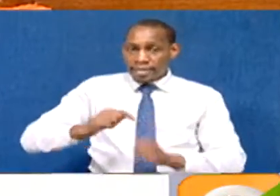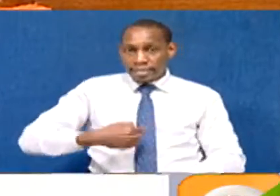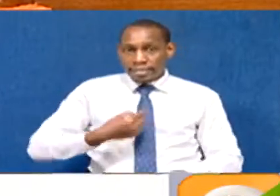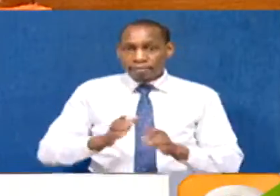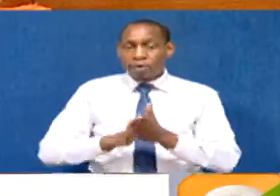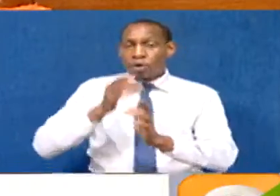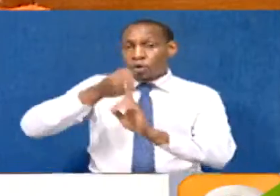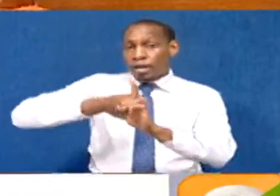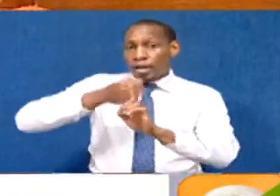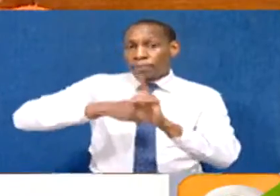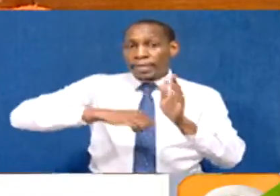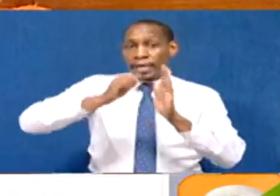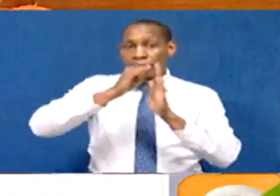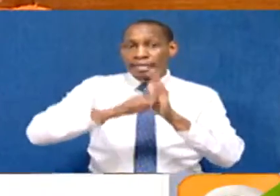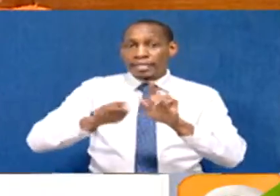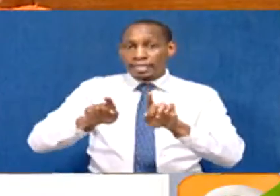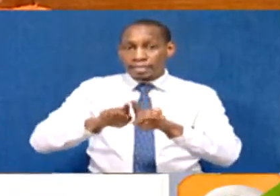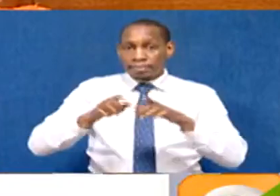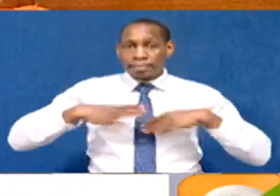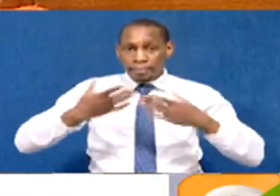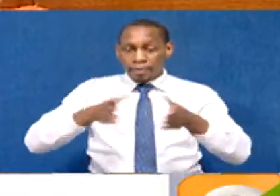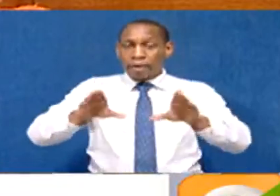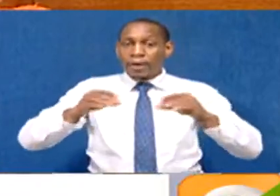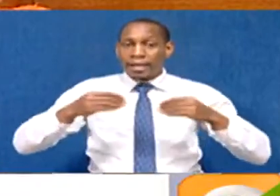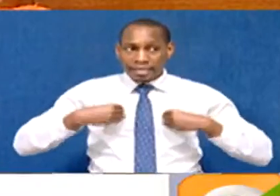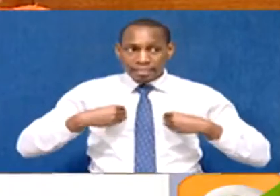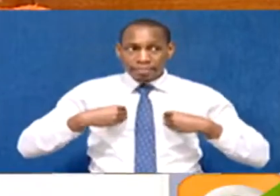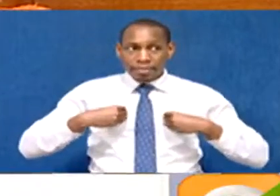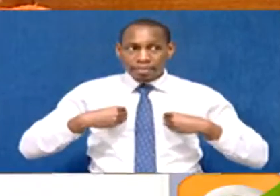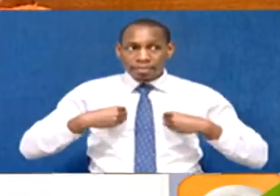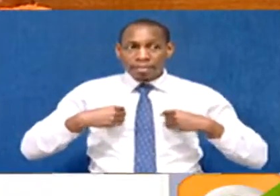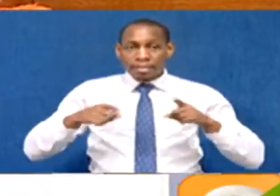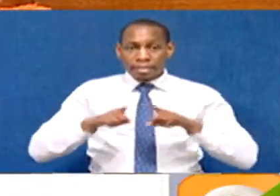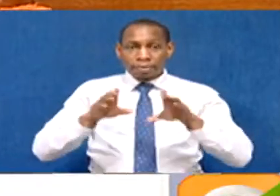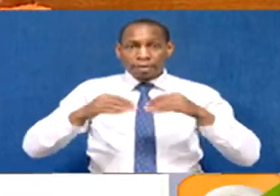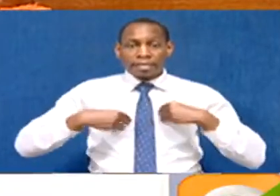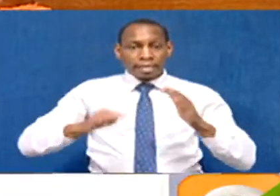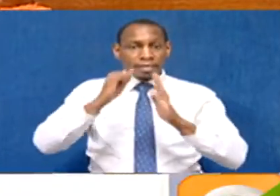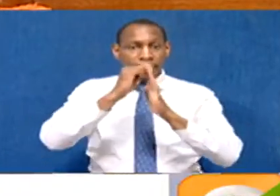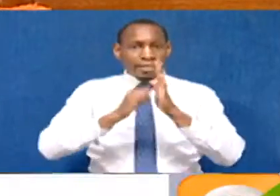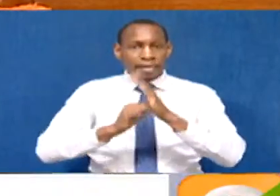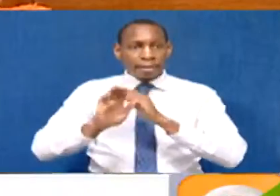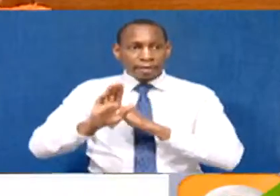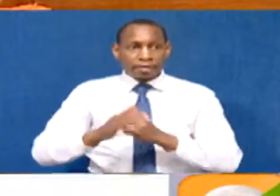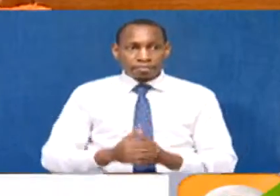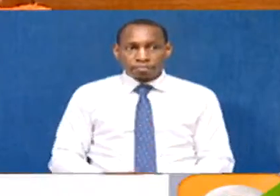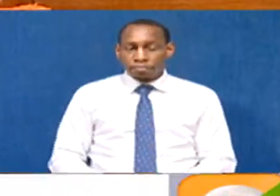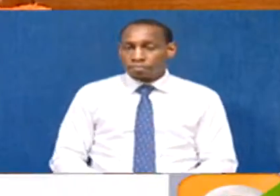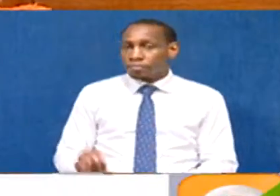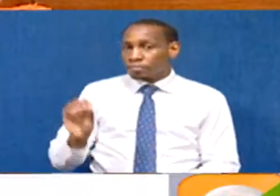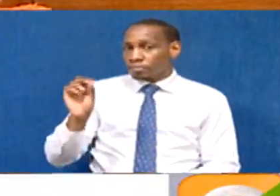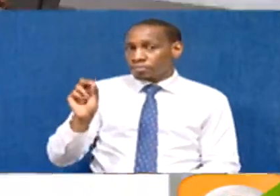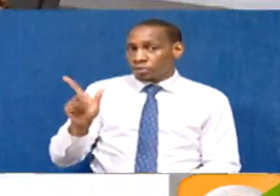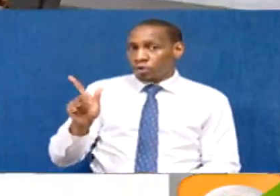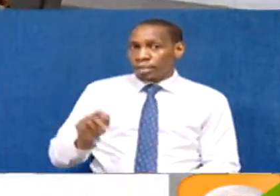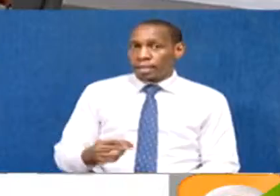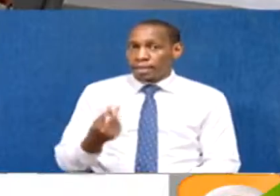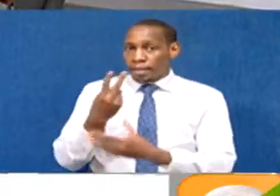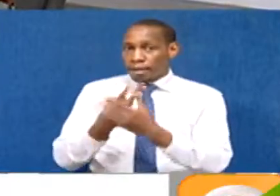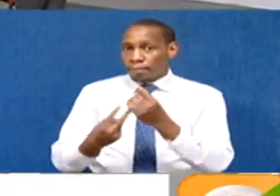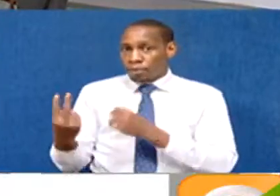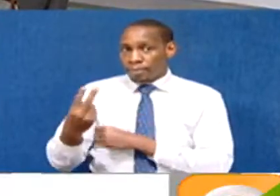your agenda, and people accepting and buying into your agenda. Okay, let's face it, both